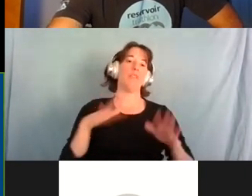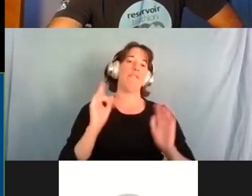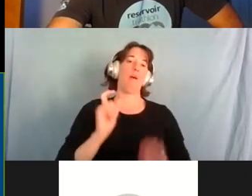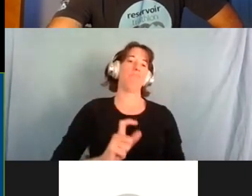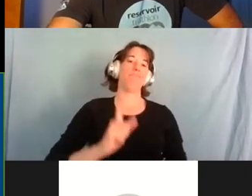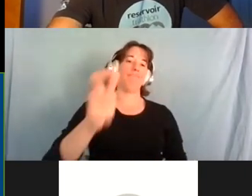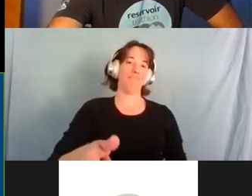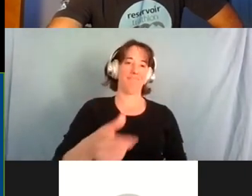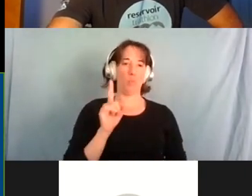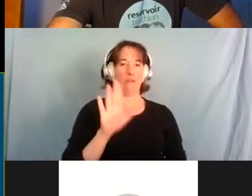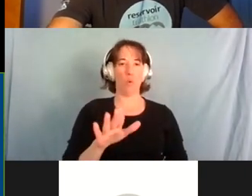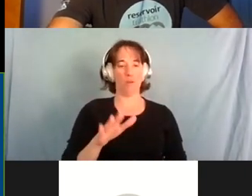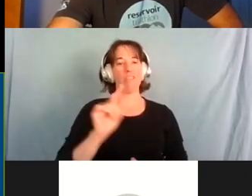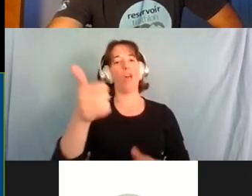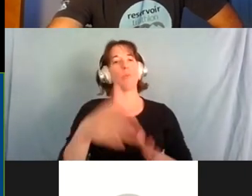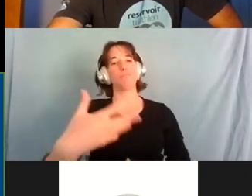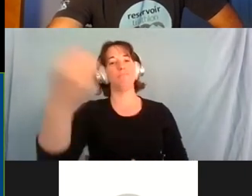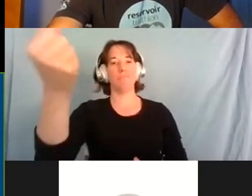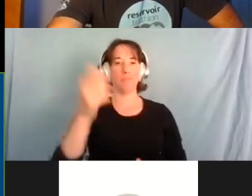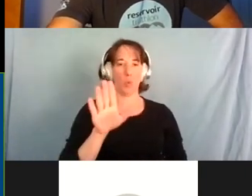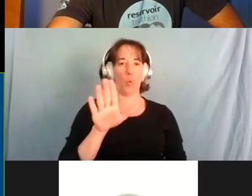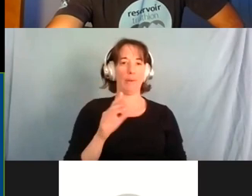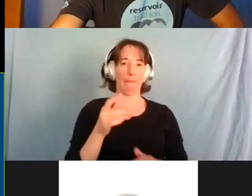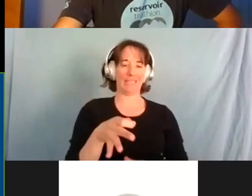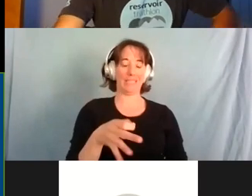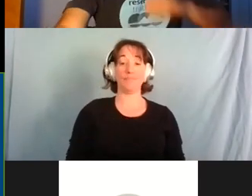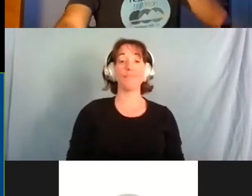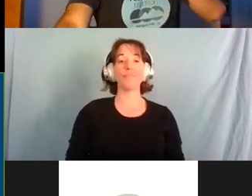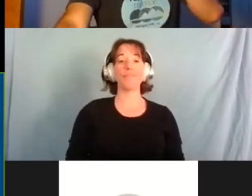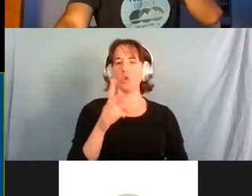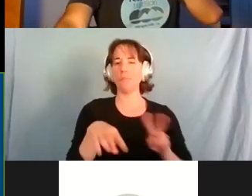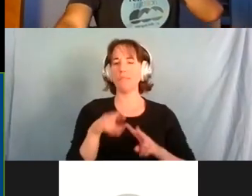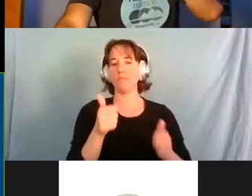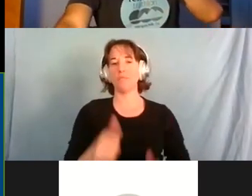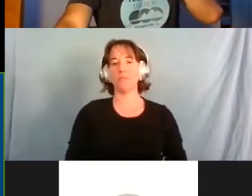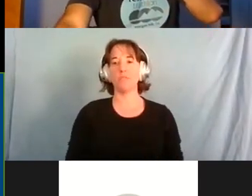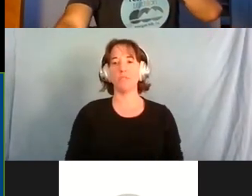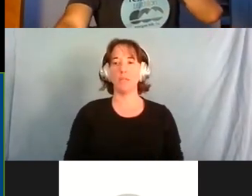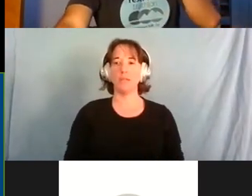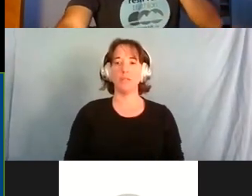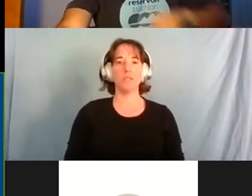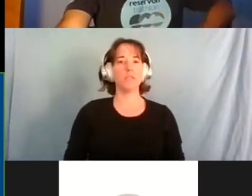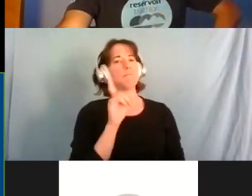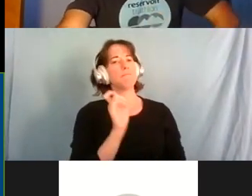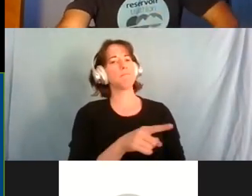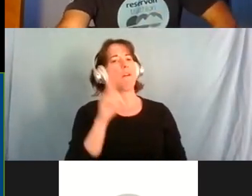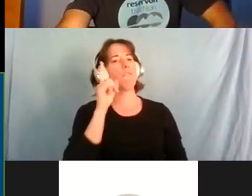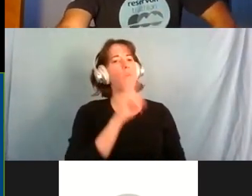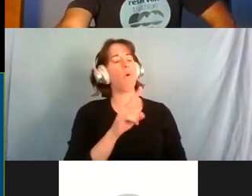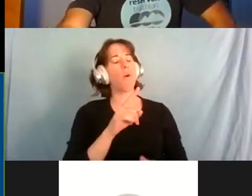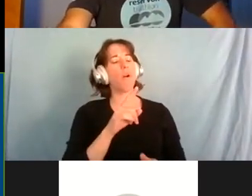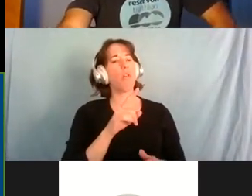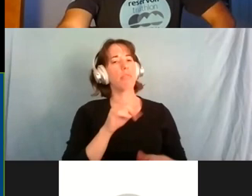Gaston. For the observation, is it pretty much just an update in the